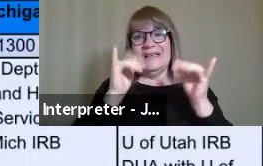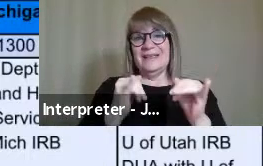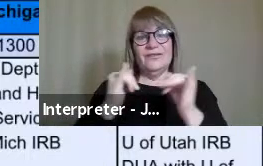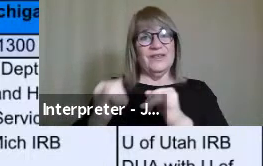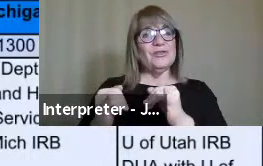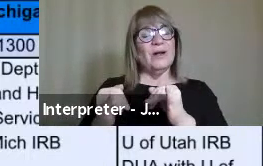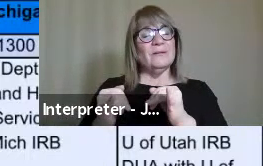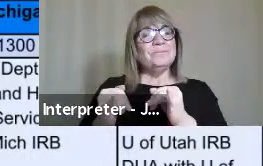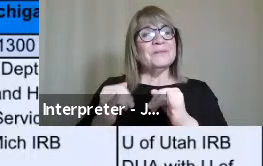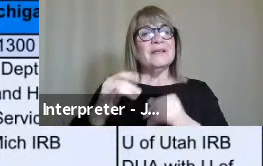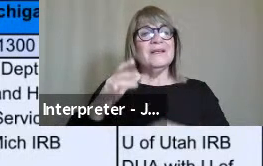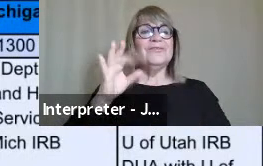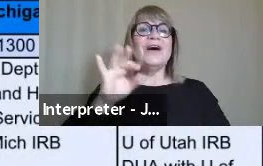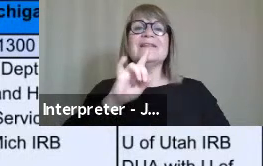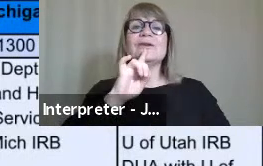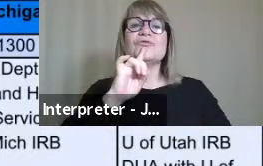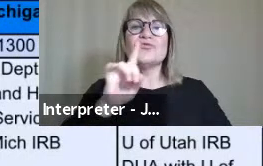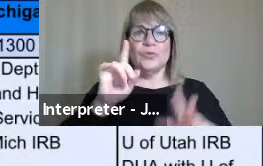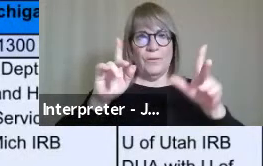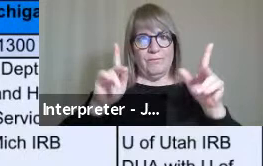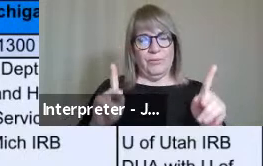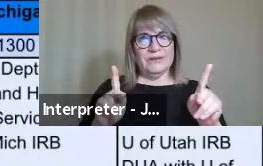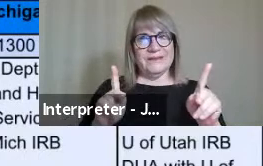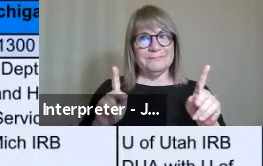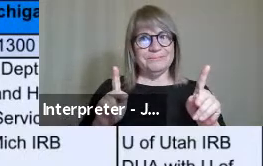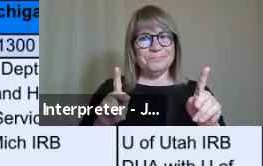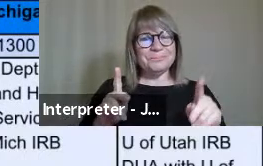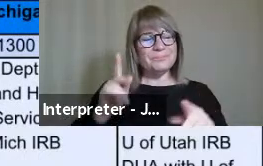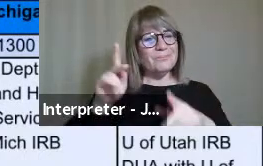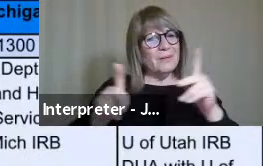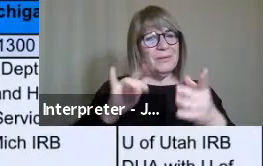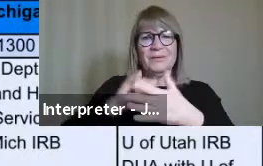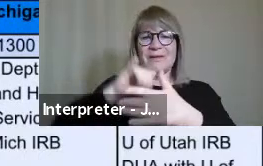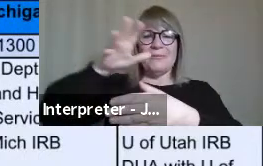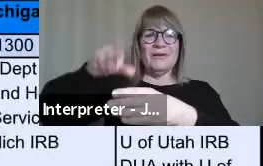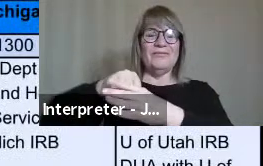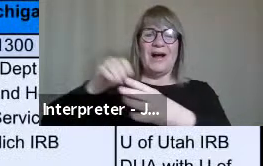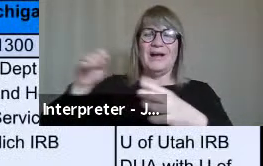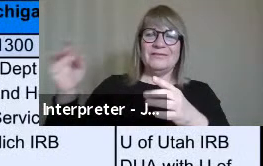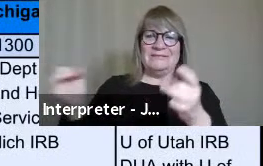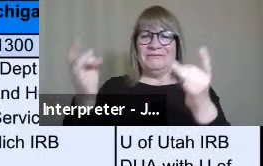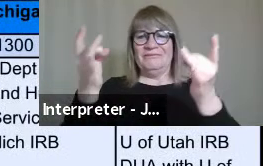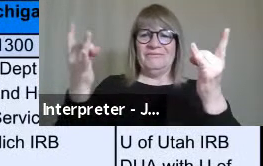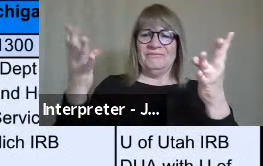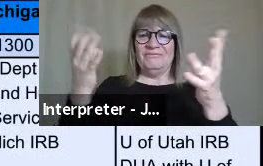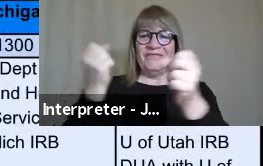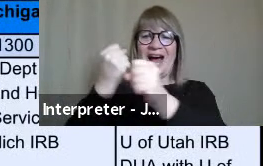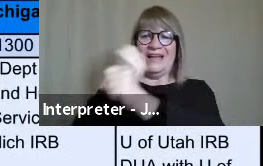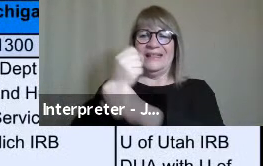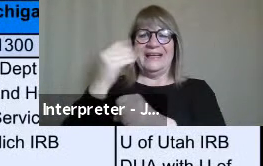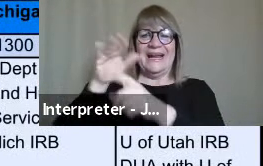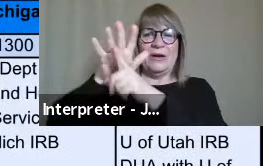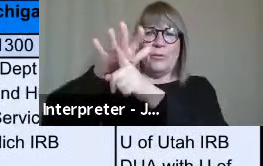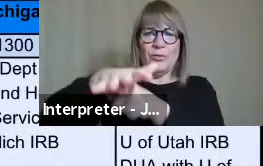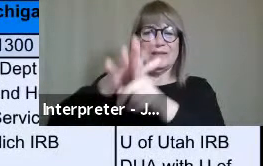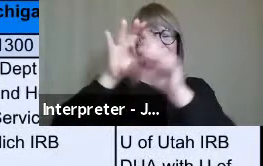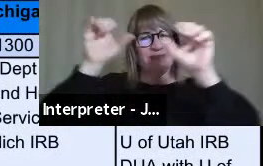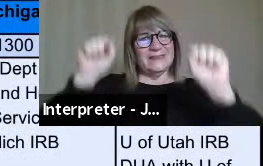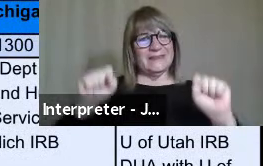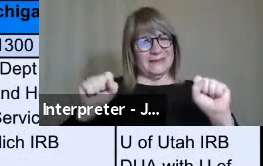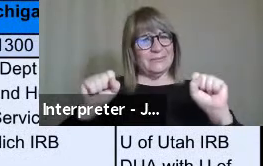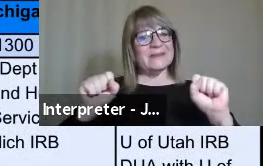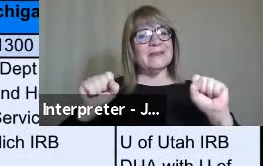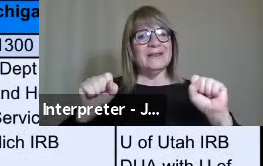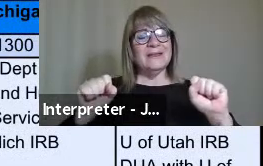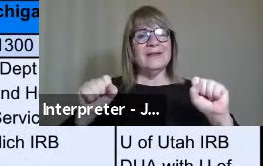life it through records that came from you know violent and oppressive systems we try to document qualitative information about the